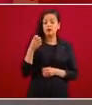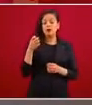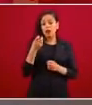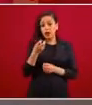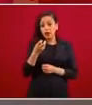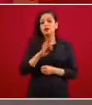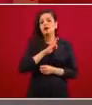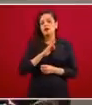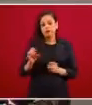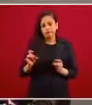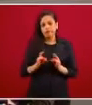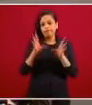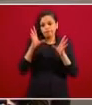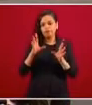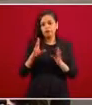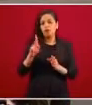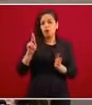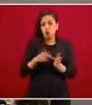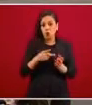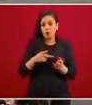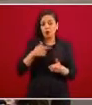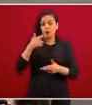we think that it will